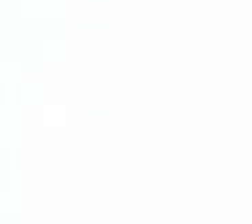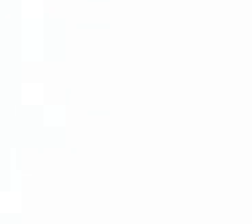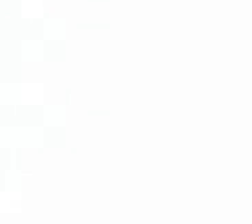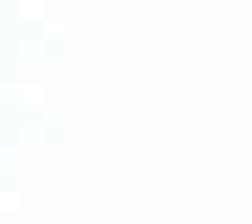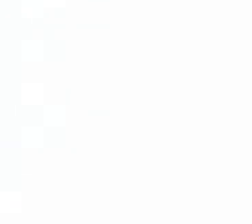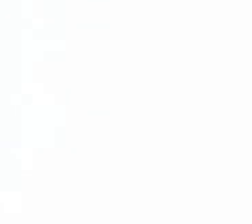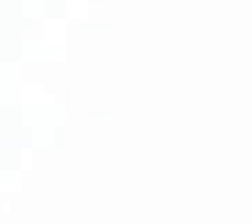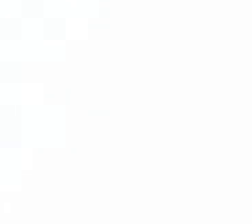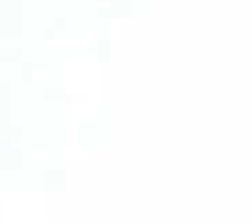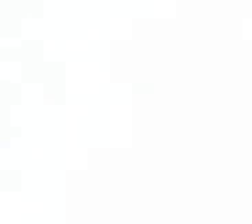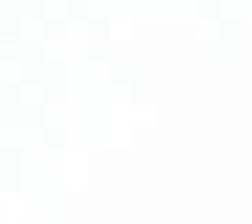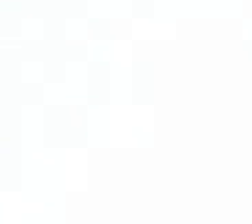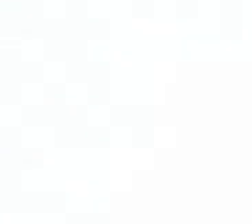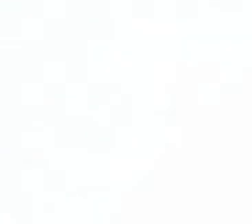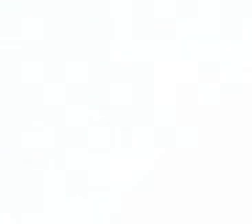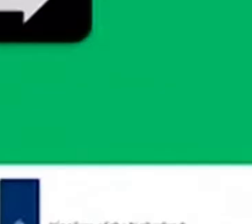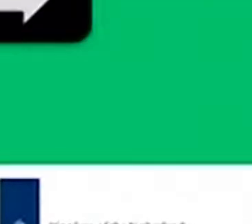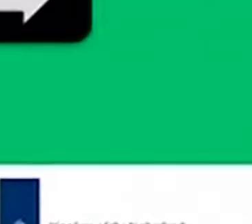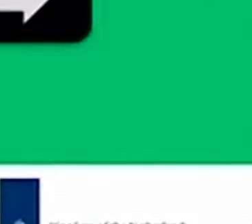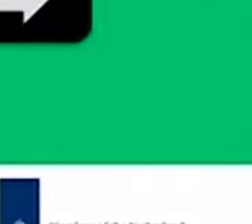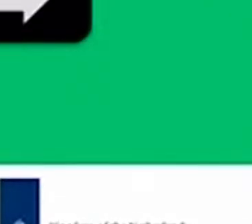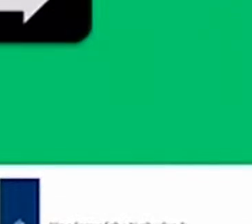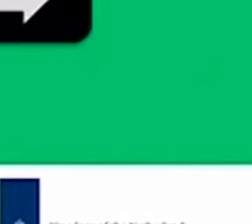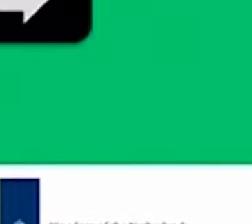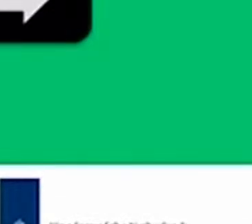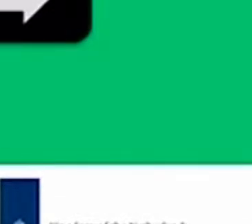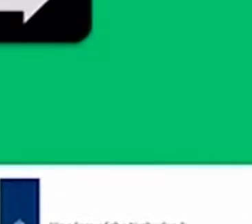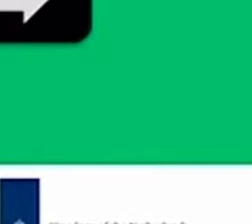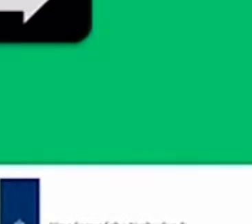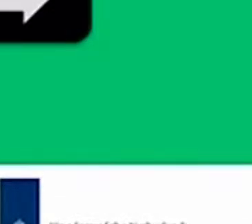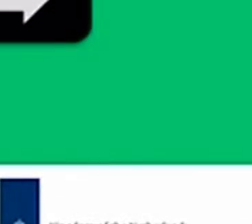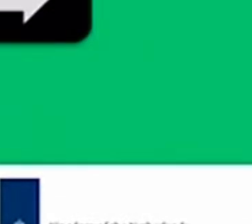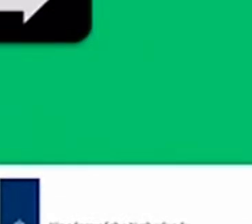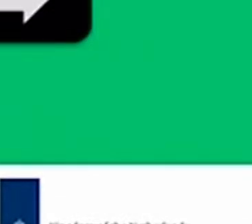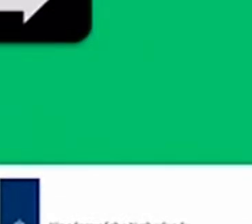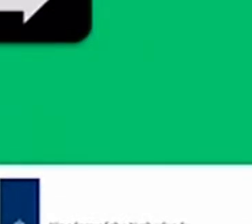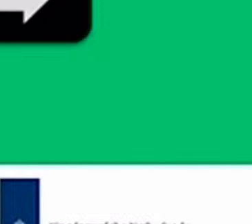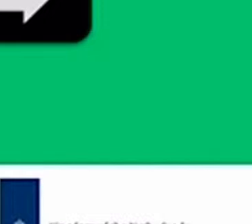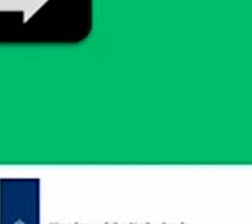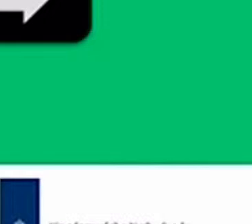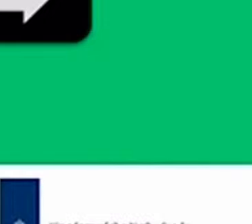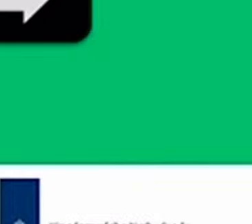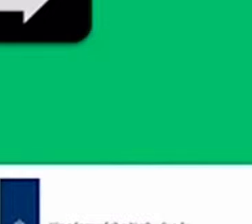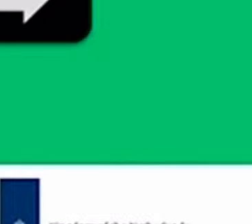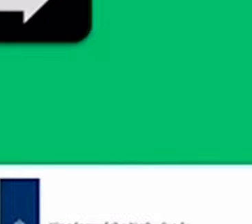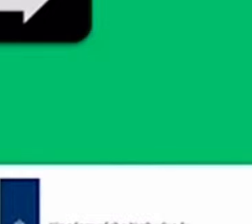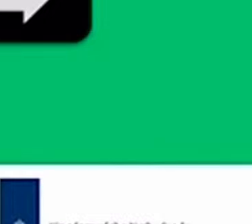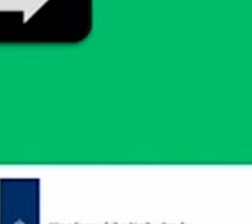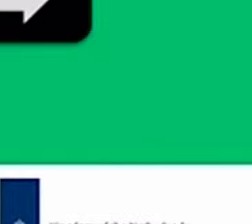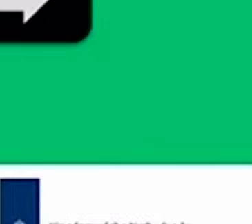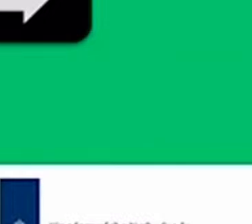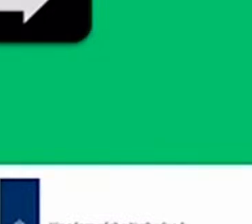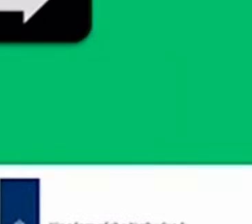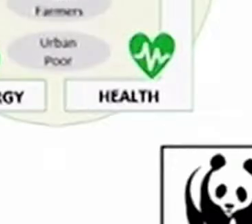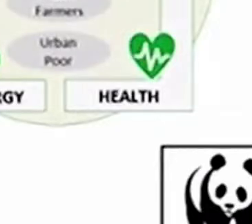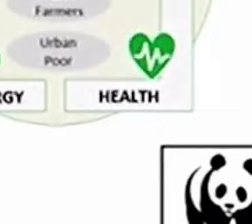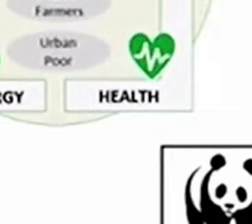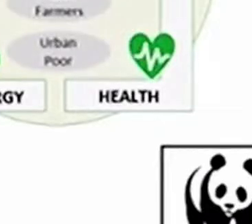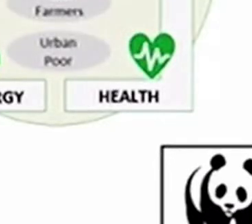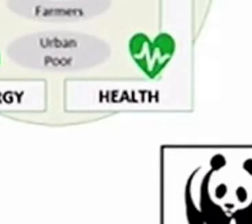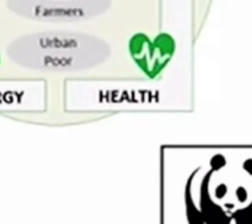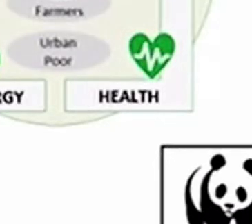justice. That word just, it is just justice. And that is to say human beings have got